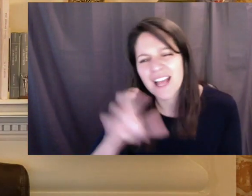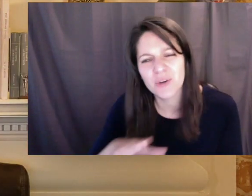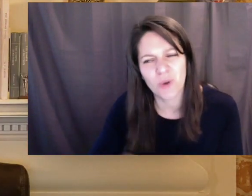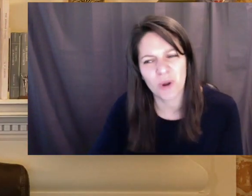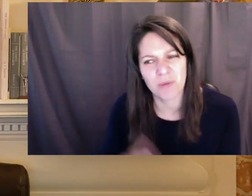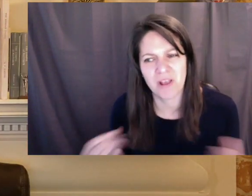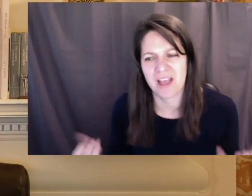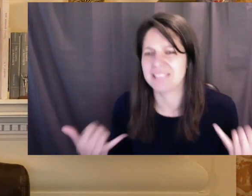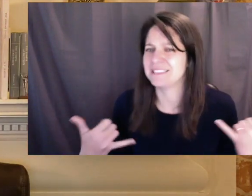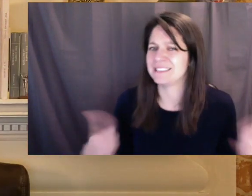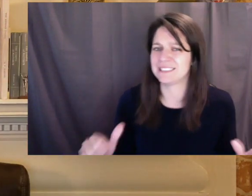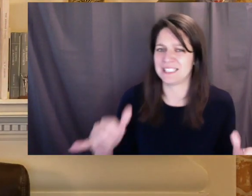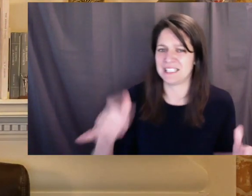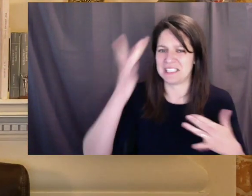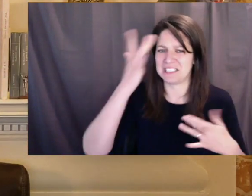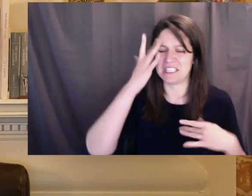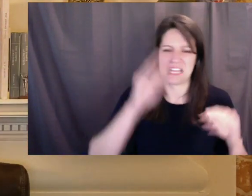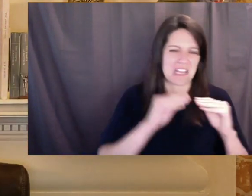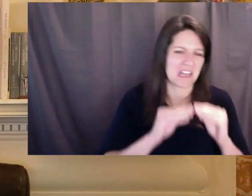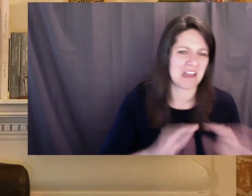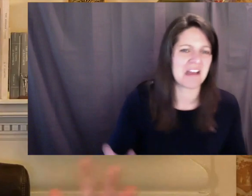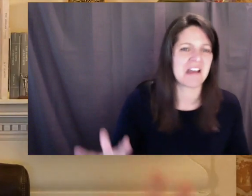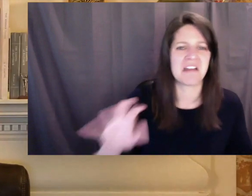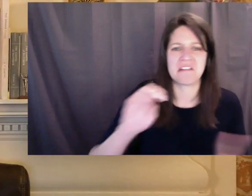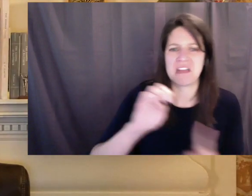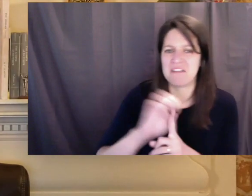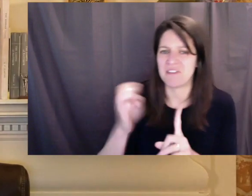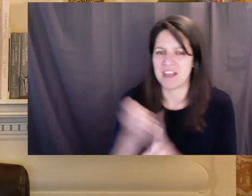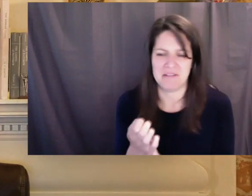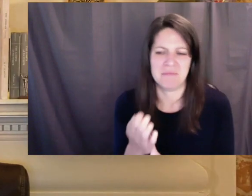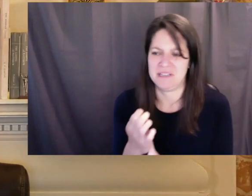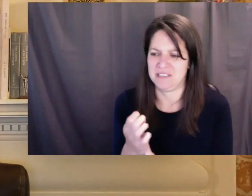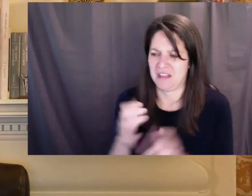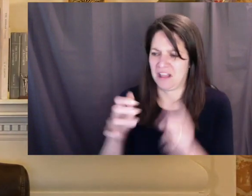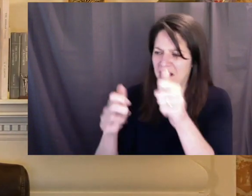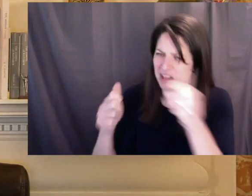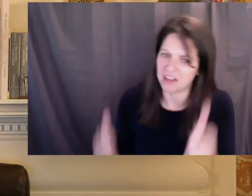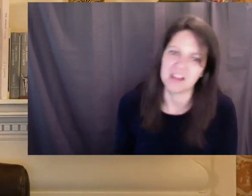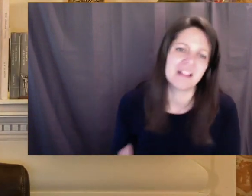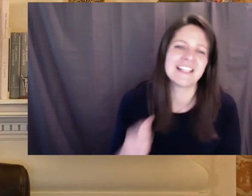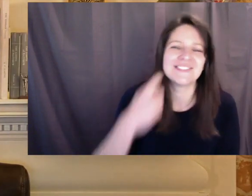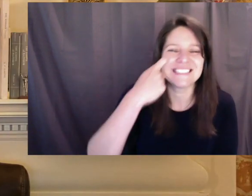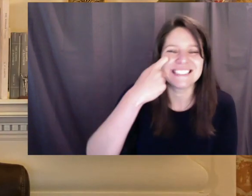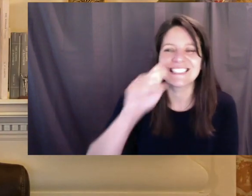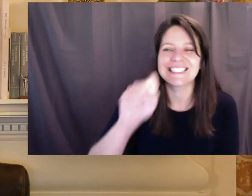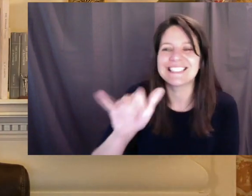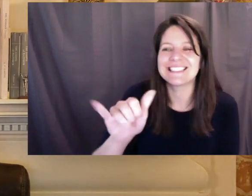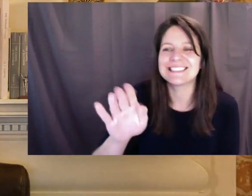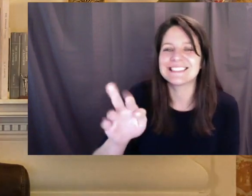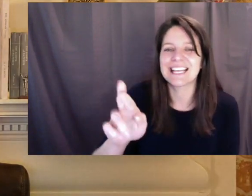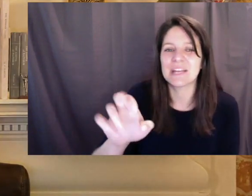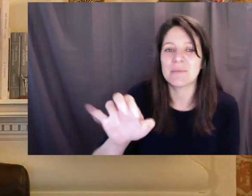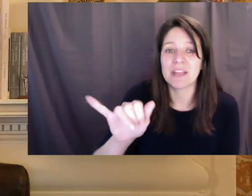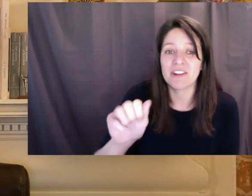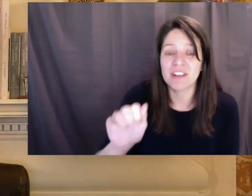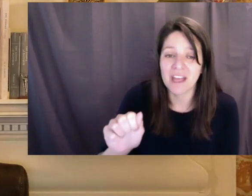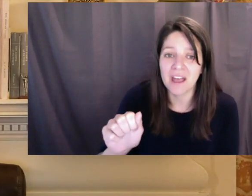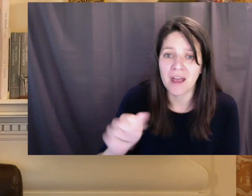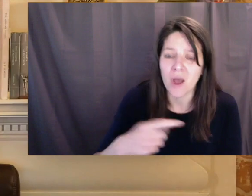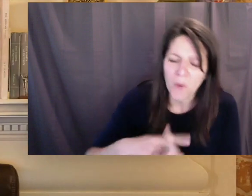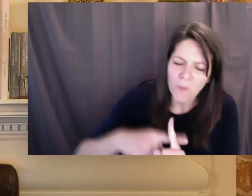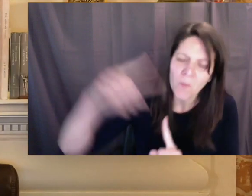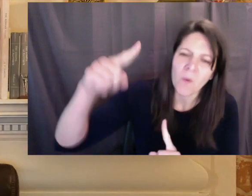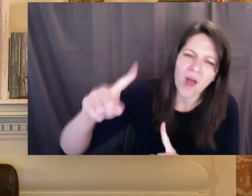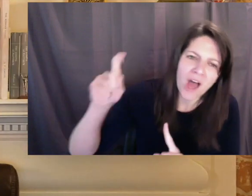that there never was particularly a normal and we're still in the midst of a health pandemic and an environmental crisis where Siberia